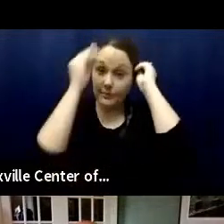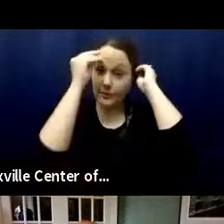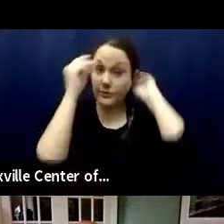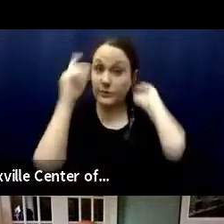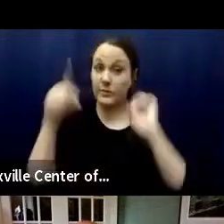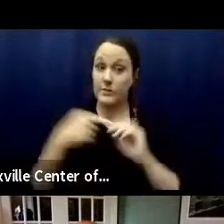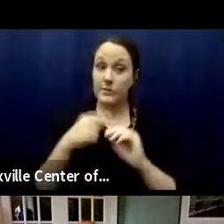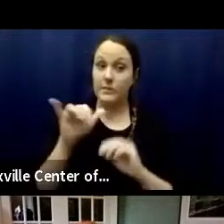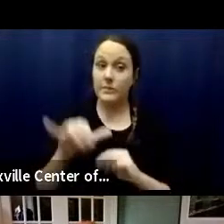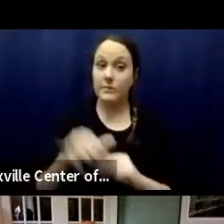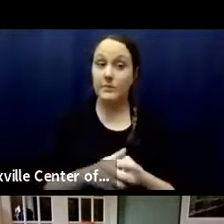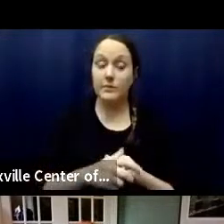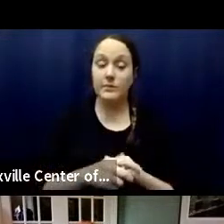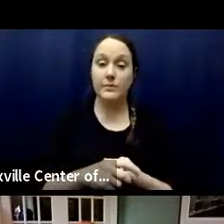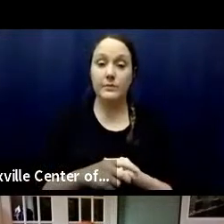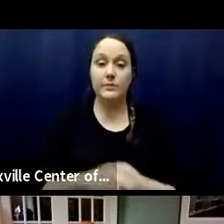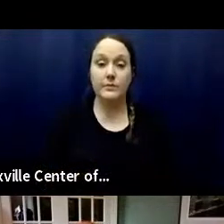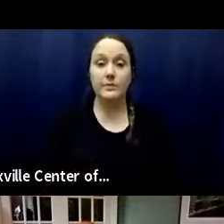that?